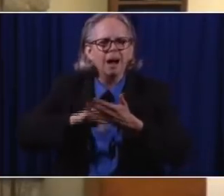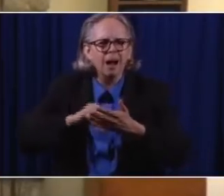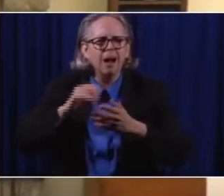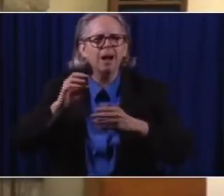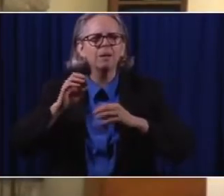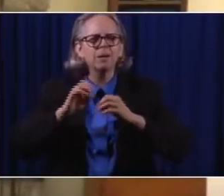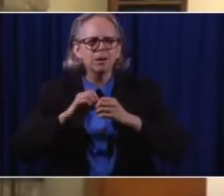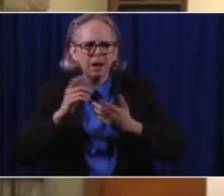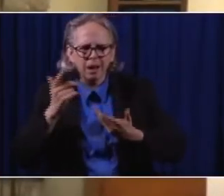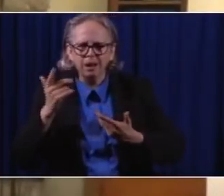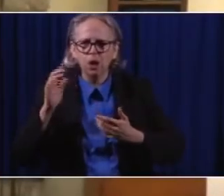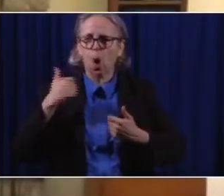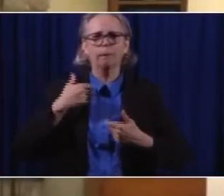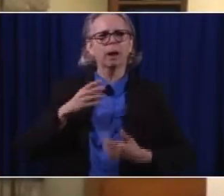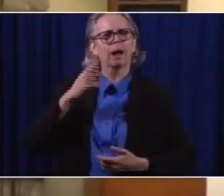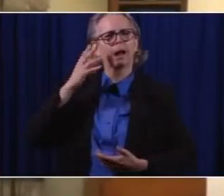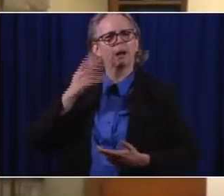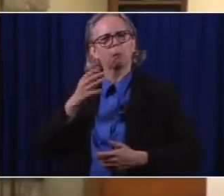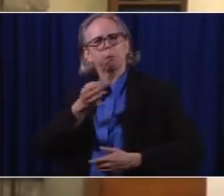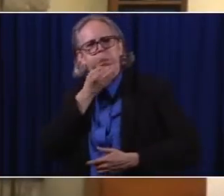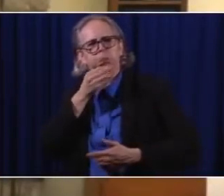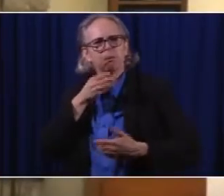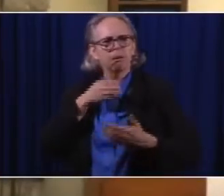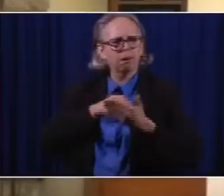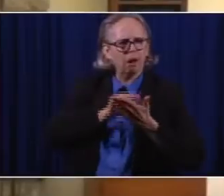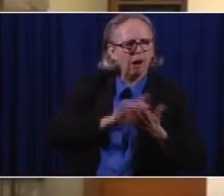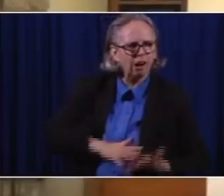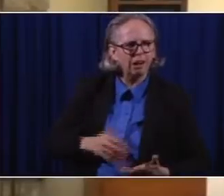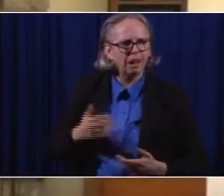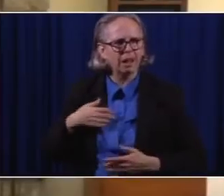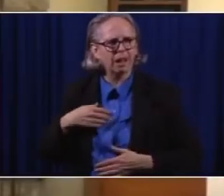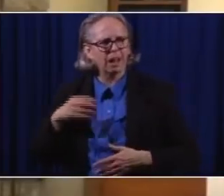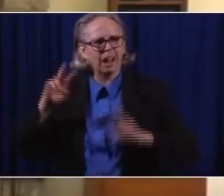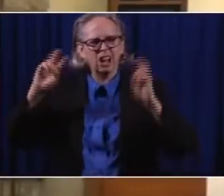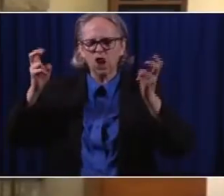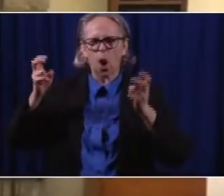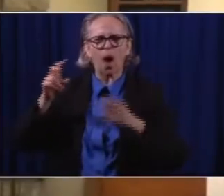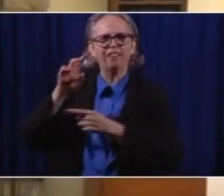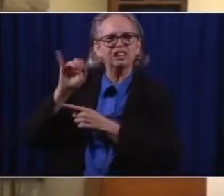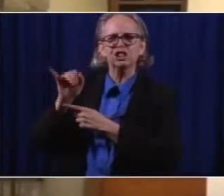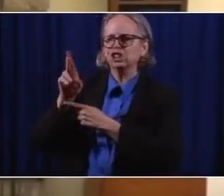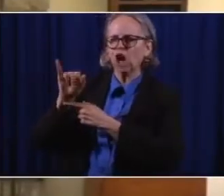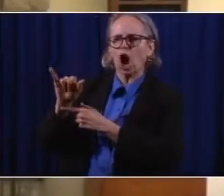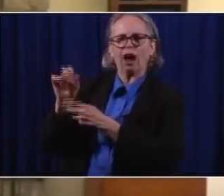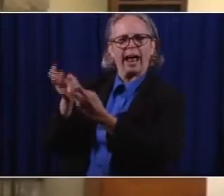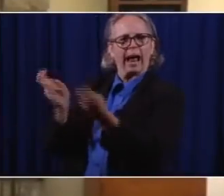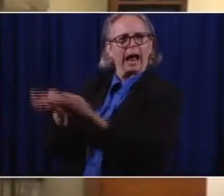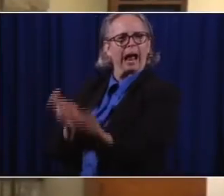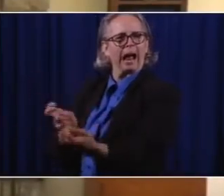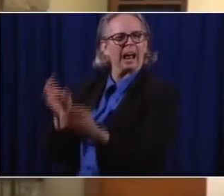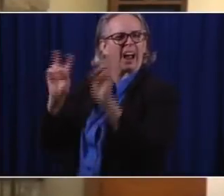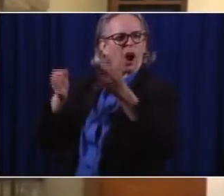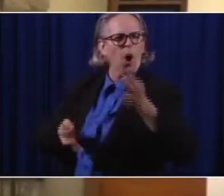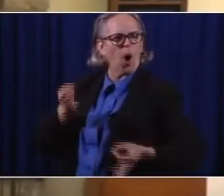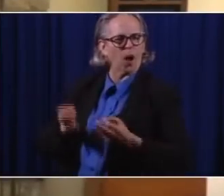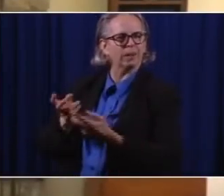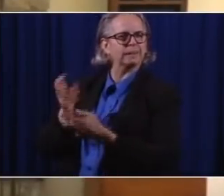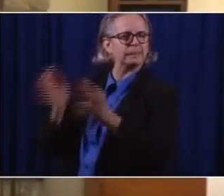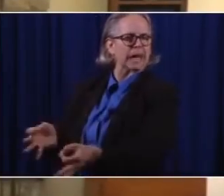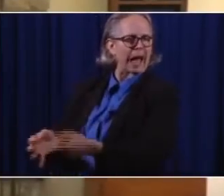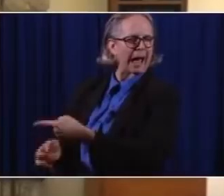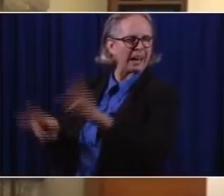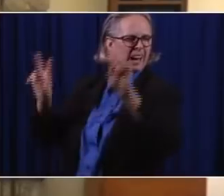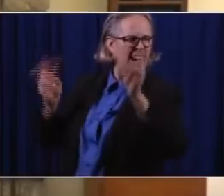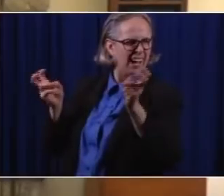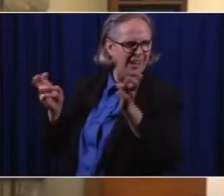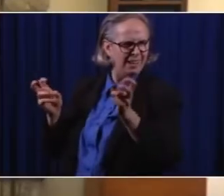back. On this issue, on masks, the jury is back. And the verdict is masks